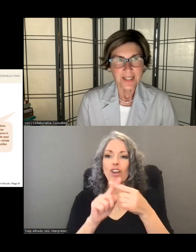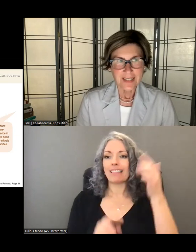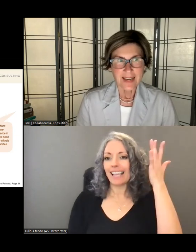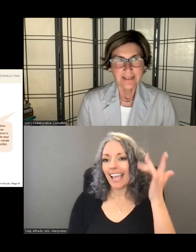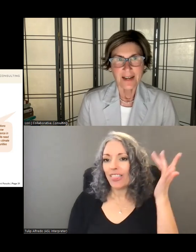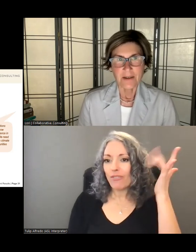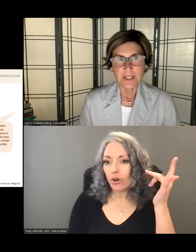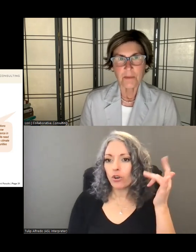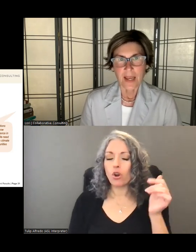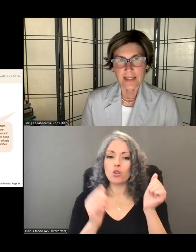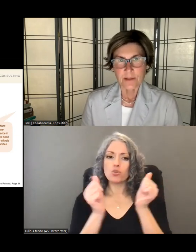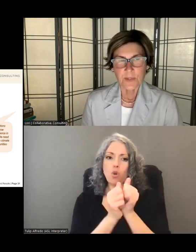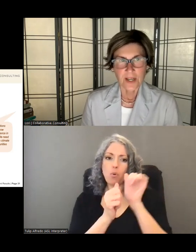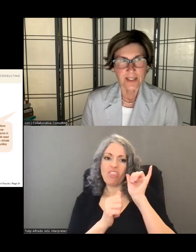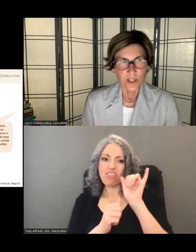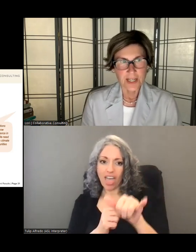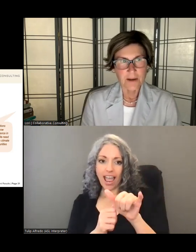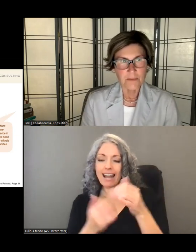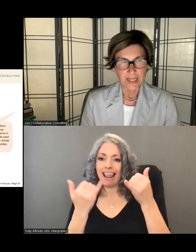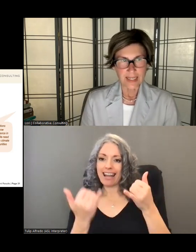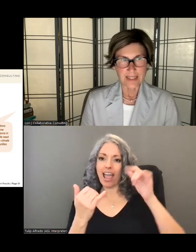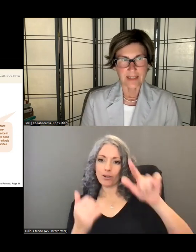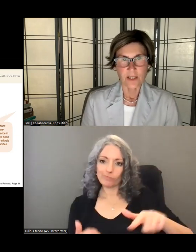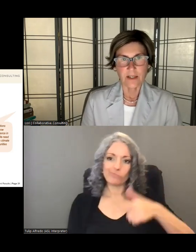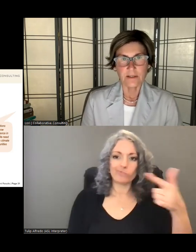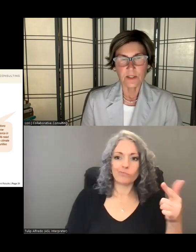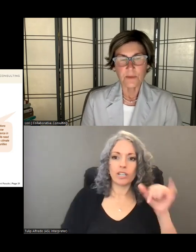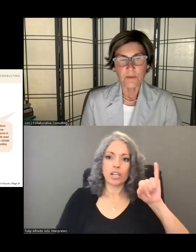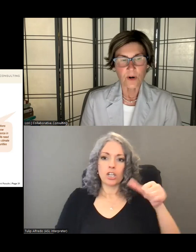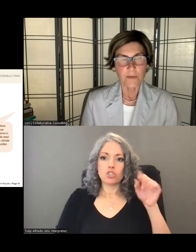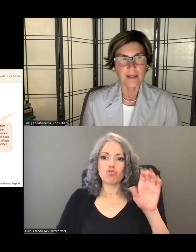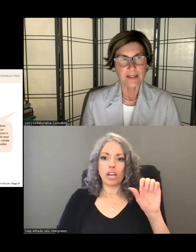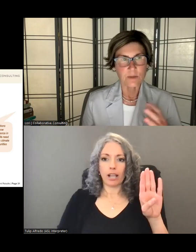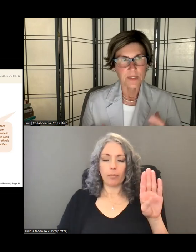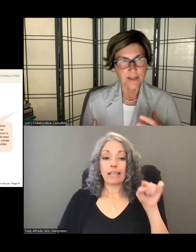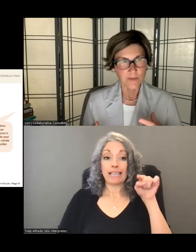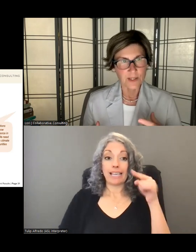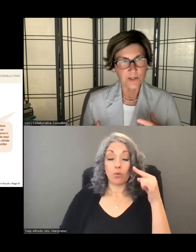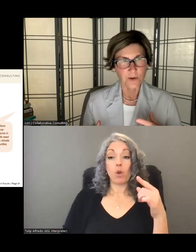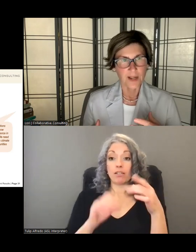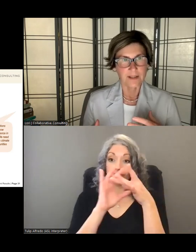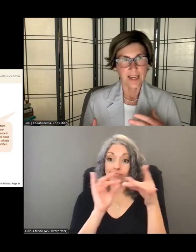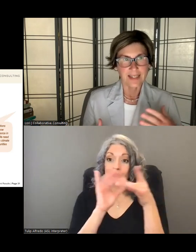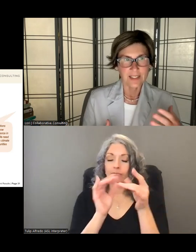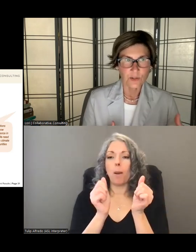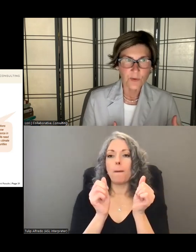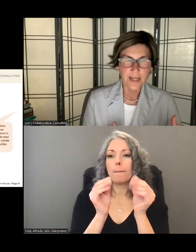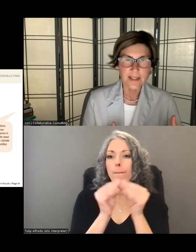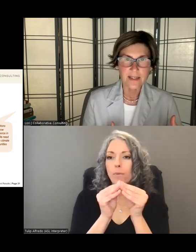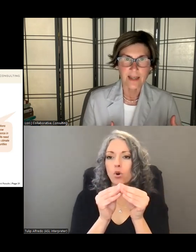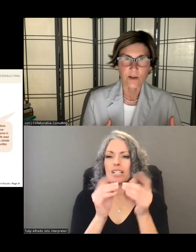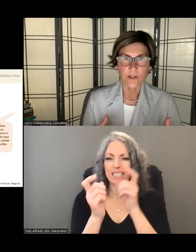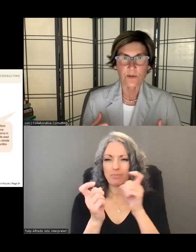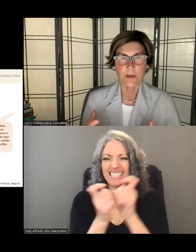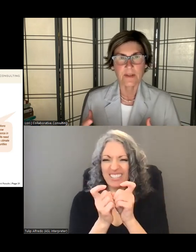So with that, I'm going to pass the baton to Jacob, and he's going to talk a little bit more about the specifics around the ideal